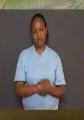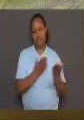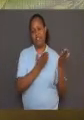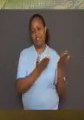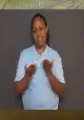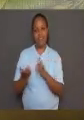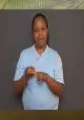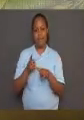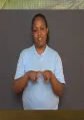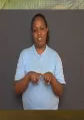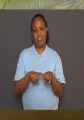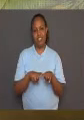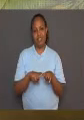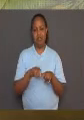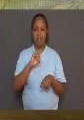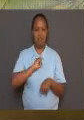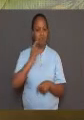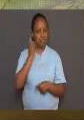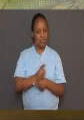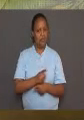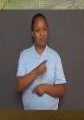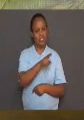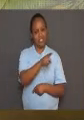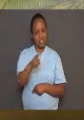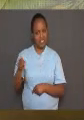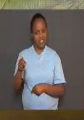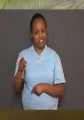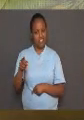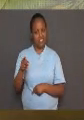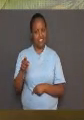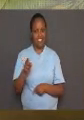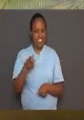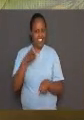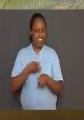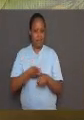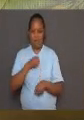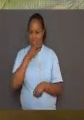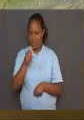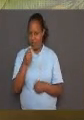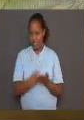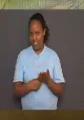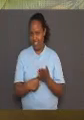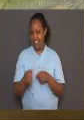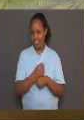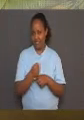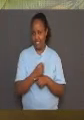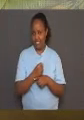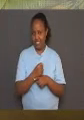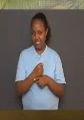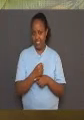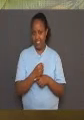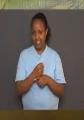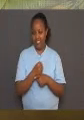Welcome back. I am sure you had no difficulty with this activity, since